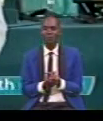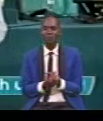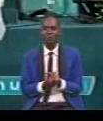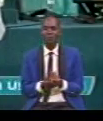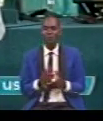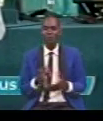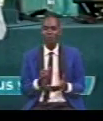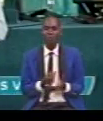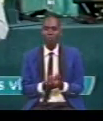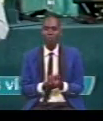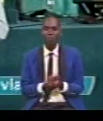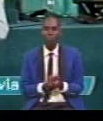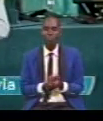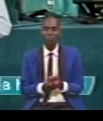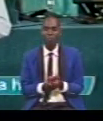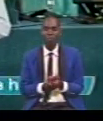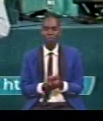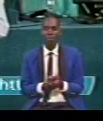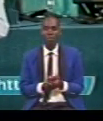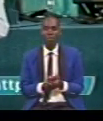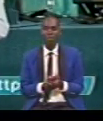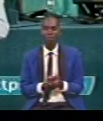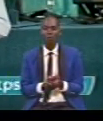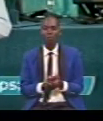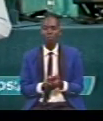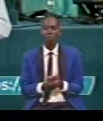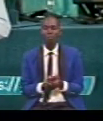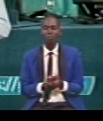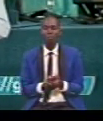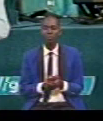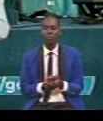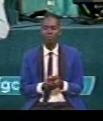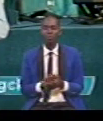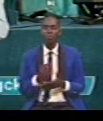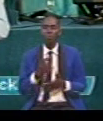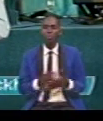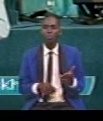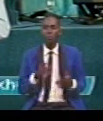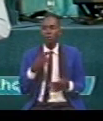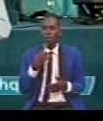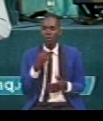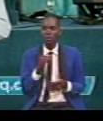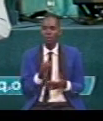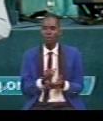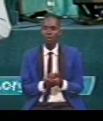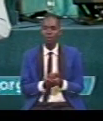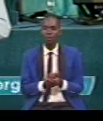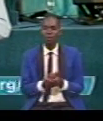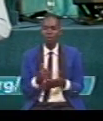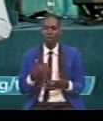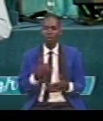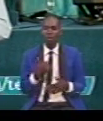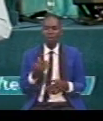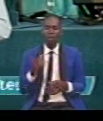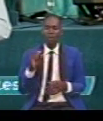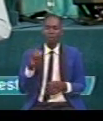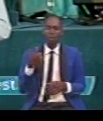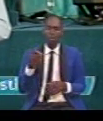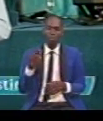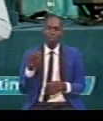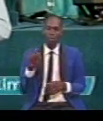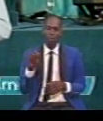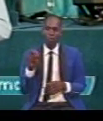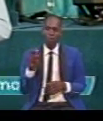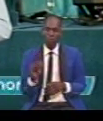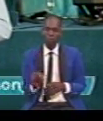the cause of the laparotomy. We didn't get it from the story, but what he's saying is he had an operation. The procedure is